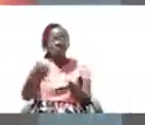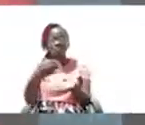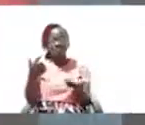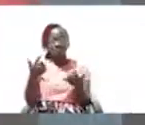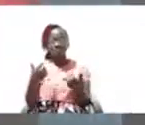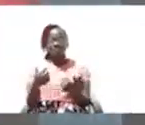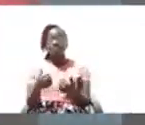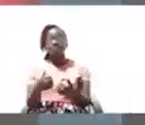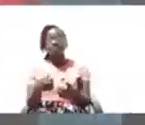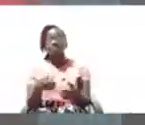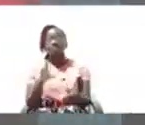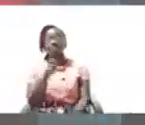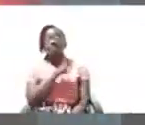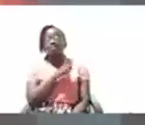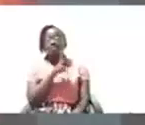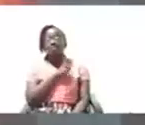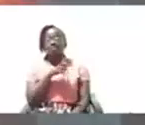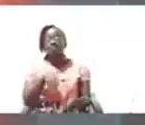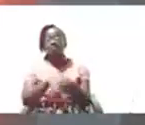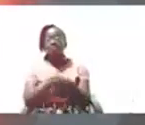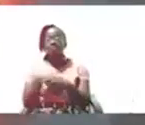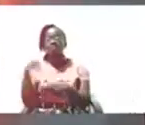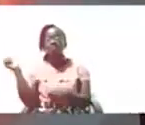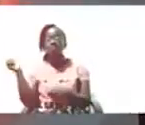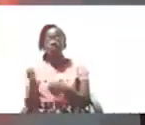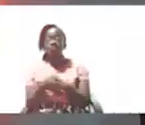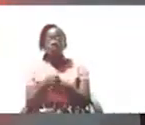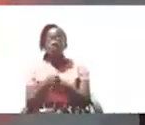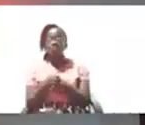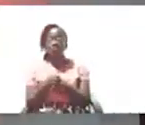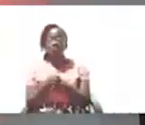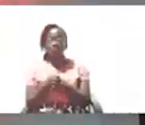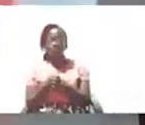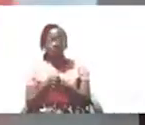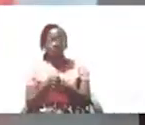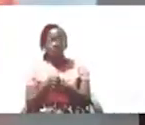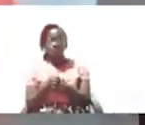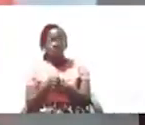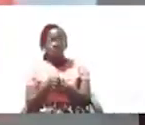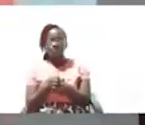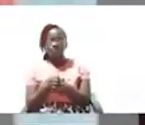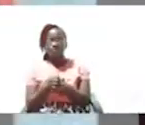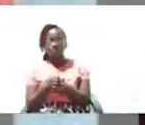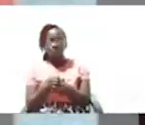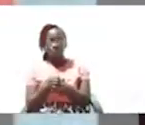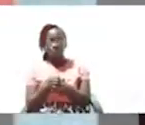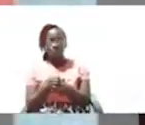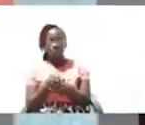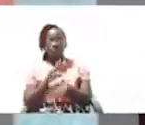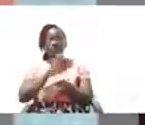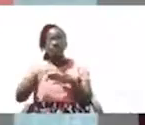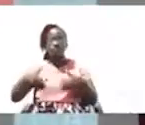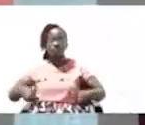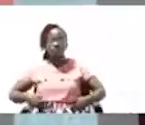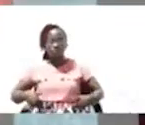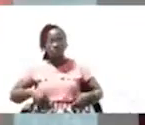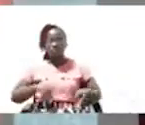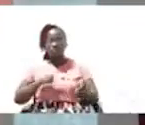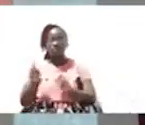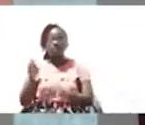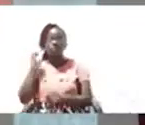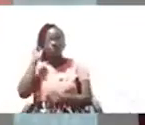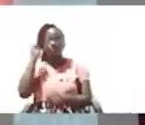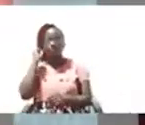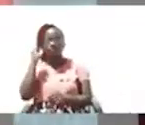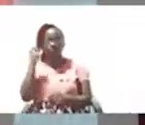Lazarus! Come out! Mufa woman free. A chiriho a banachi emra. We want you to go beyond the wall.